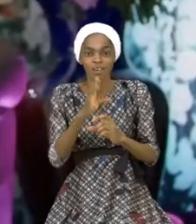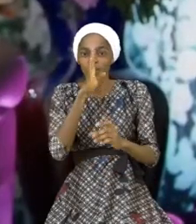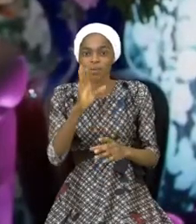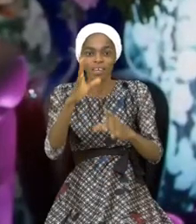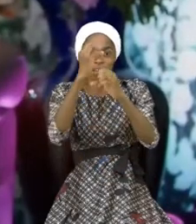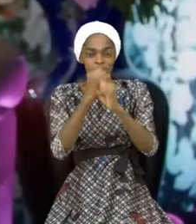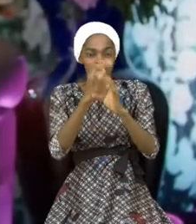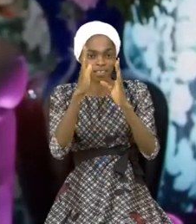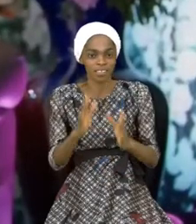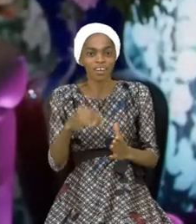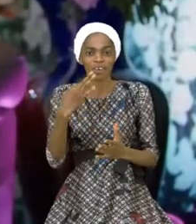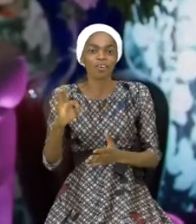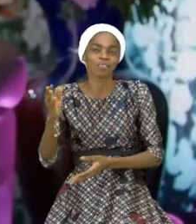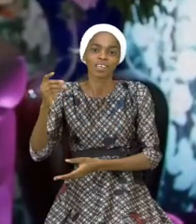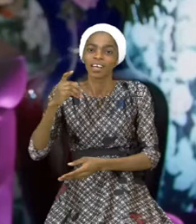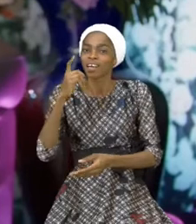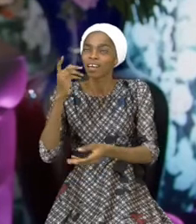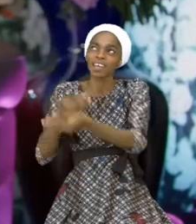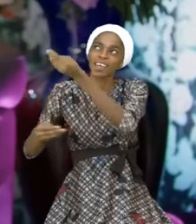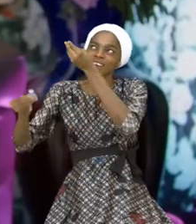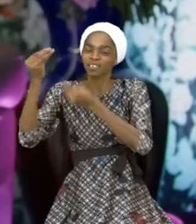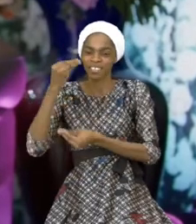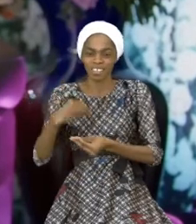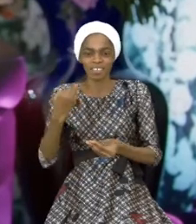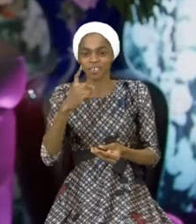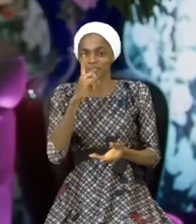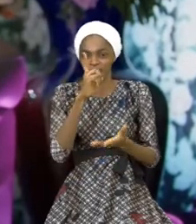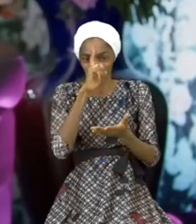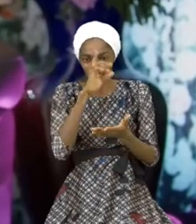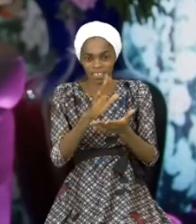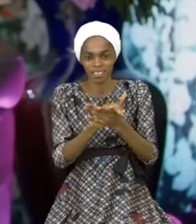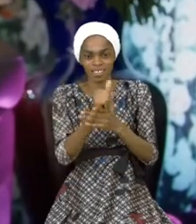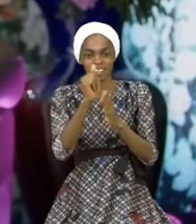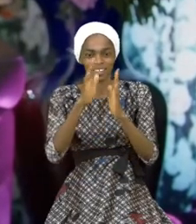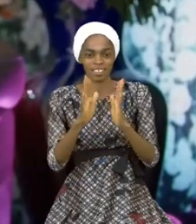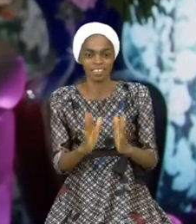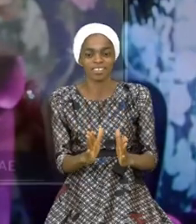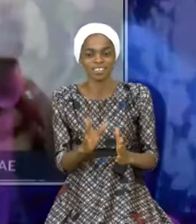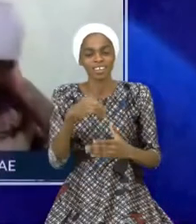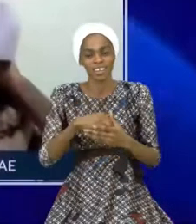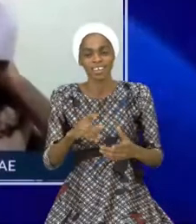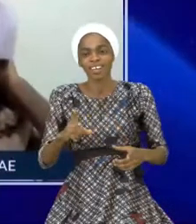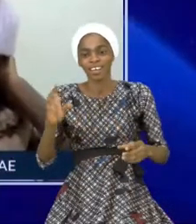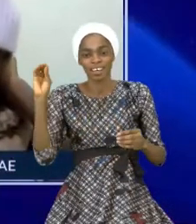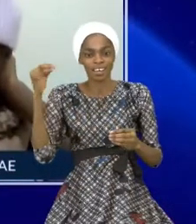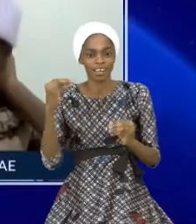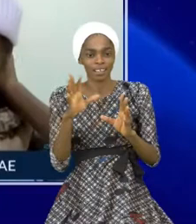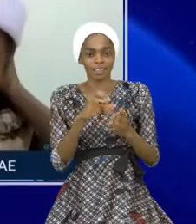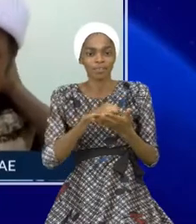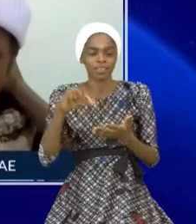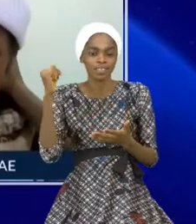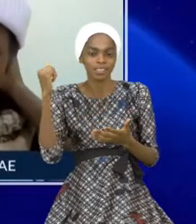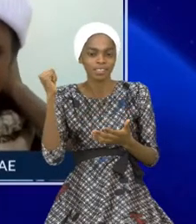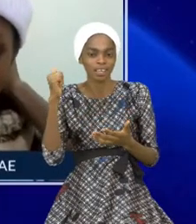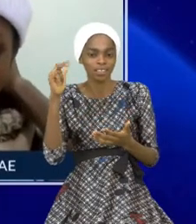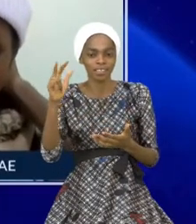the inheritance of the saints in light. Look at verse 13. There's something here. Verse 13.